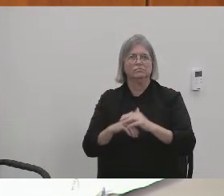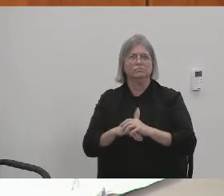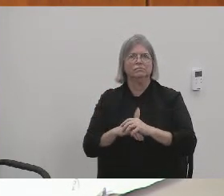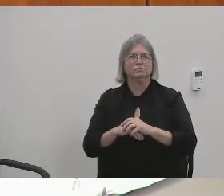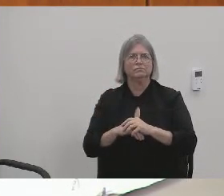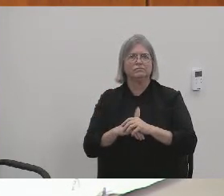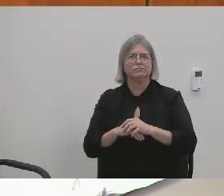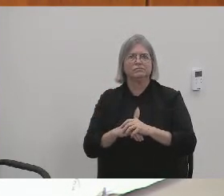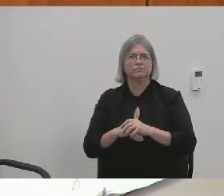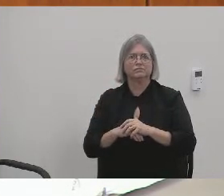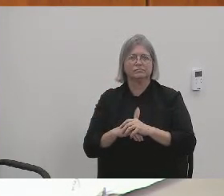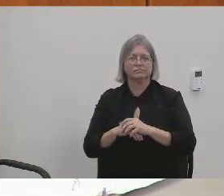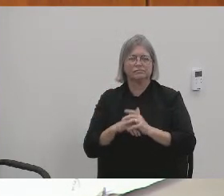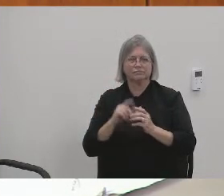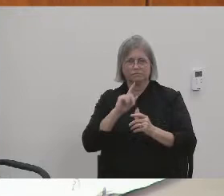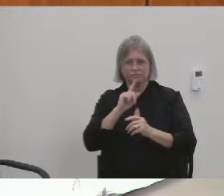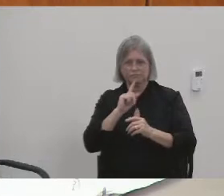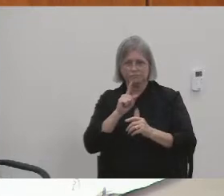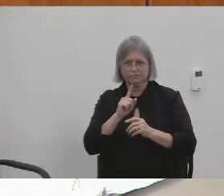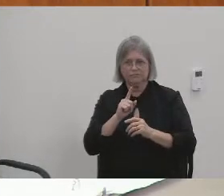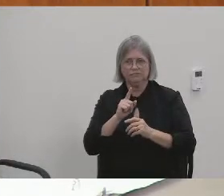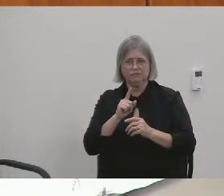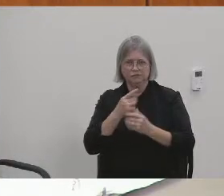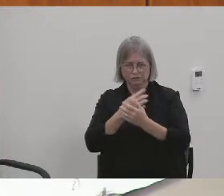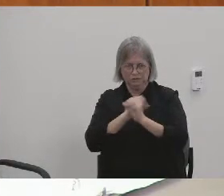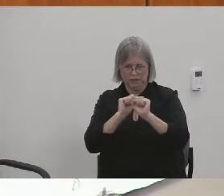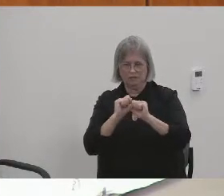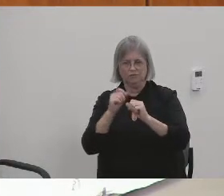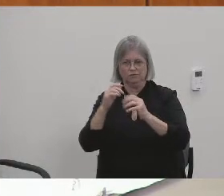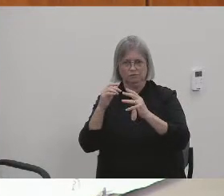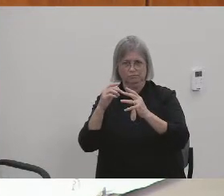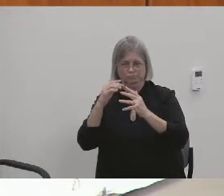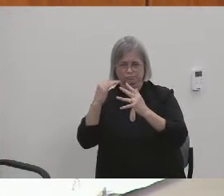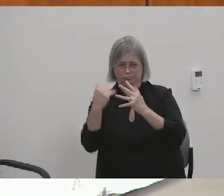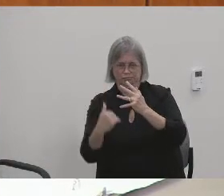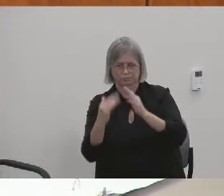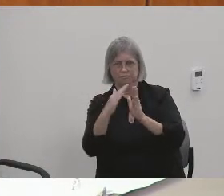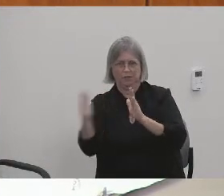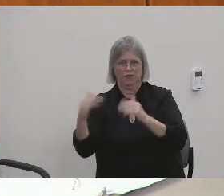diligence to make sure that they were being as safe as possible.